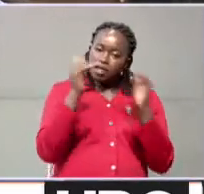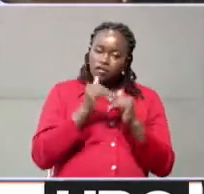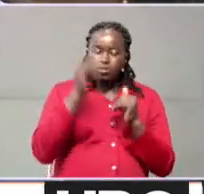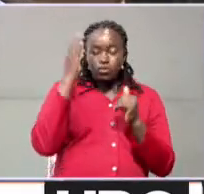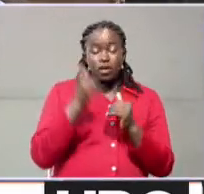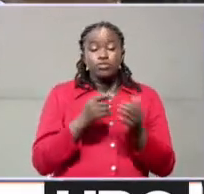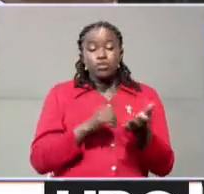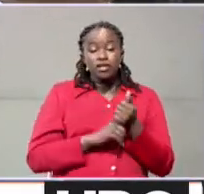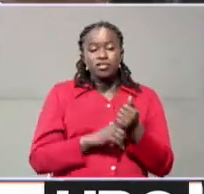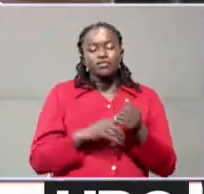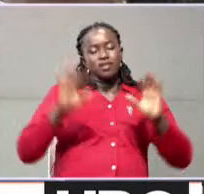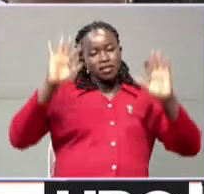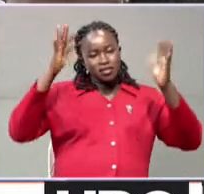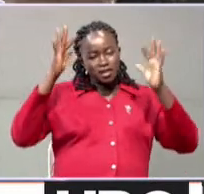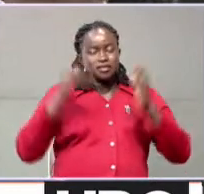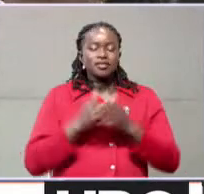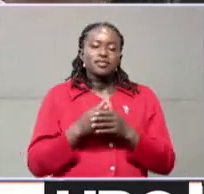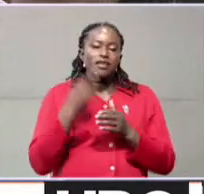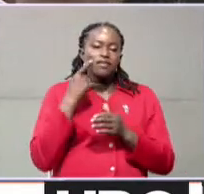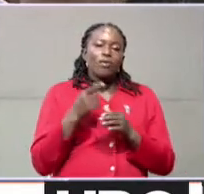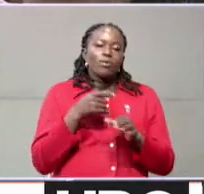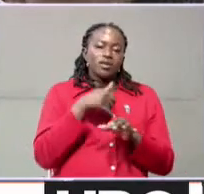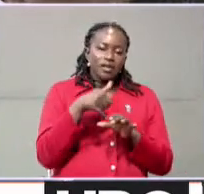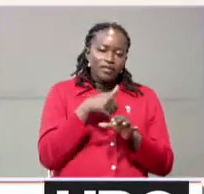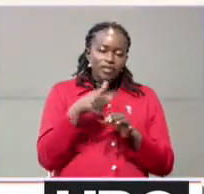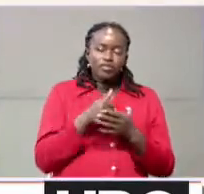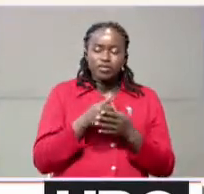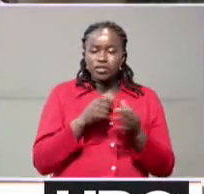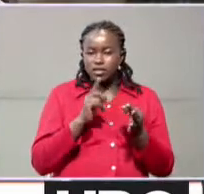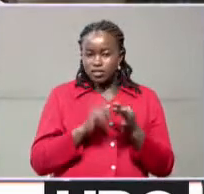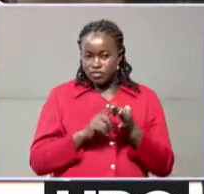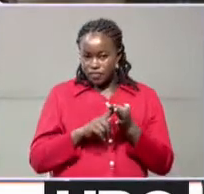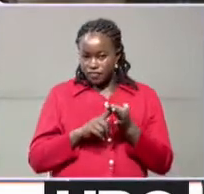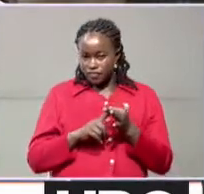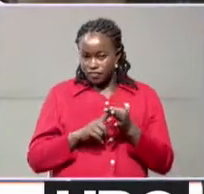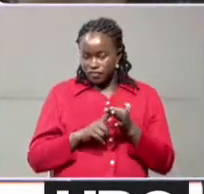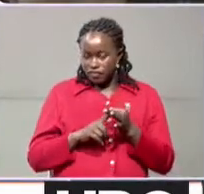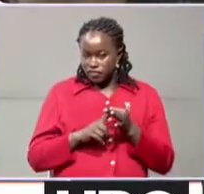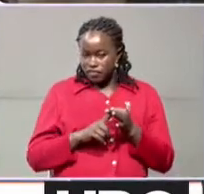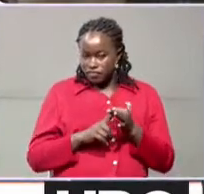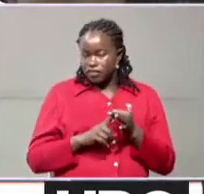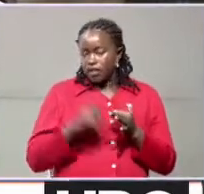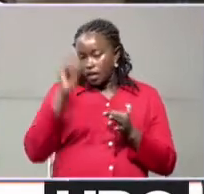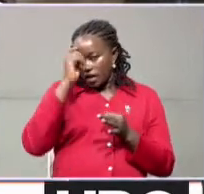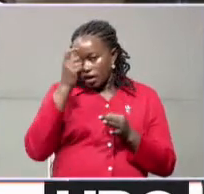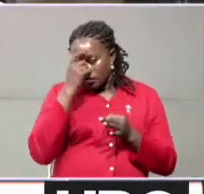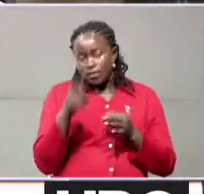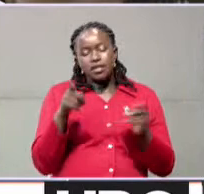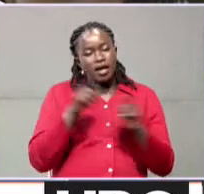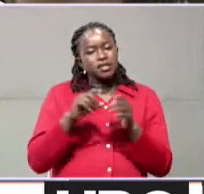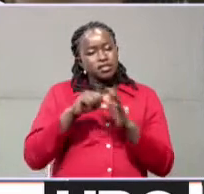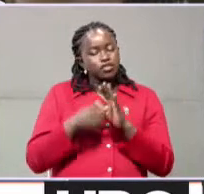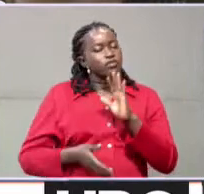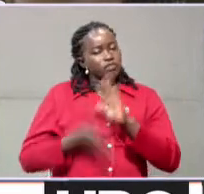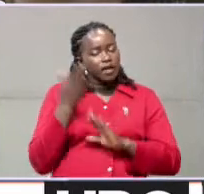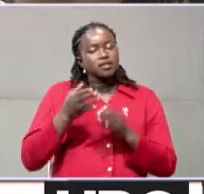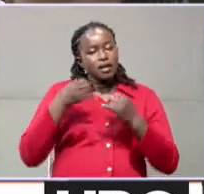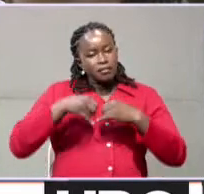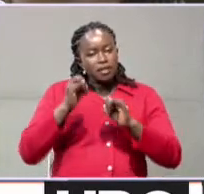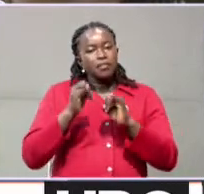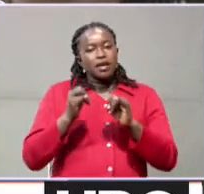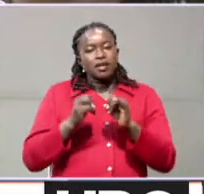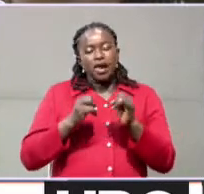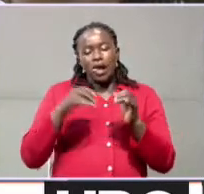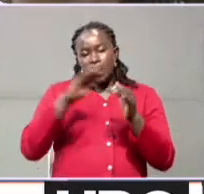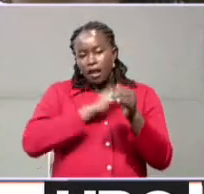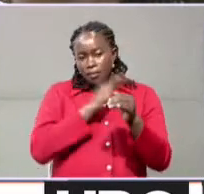to achieve the success of the intervention three government as a matter of urgency implement a physical capacity